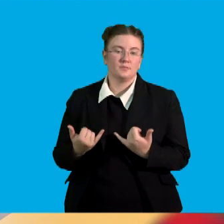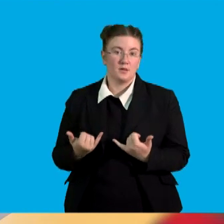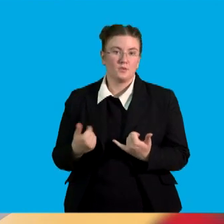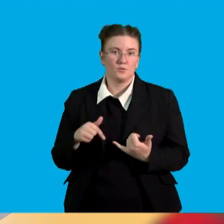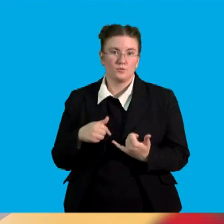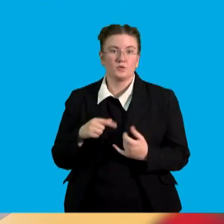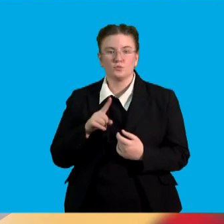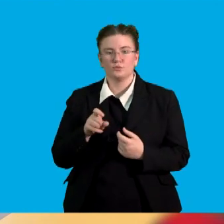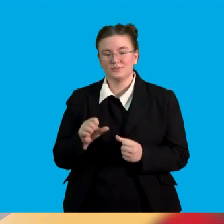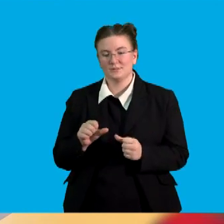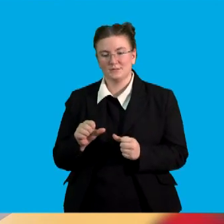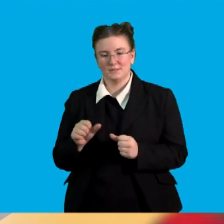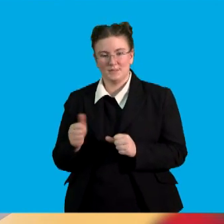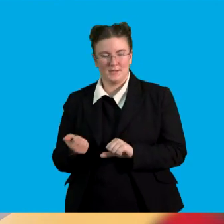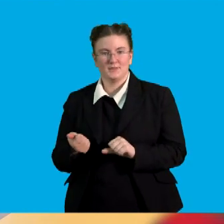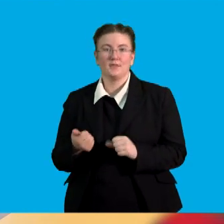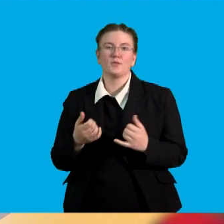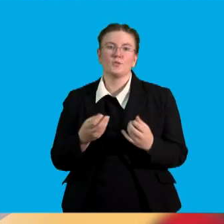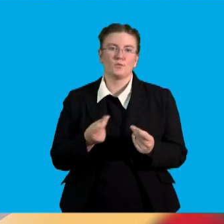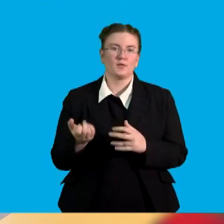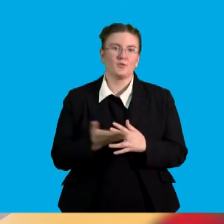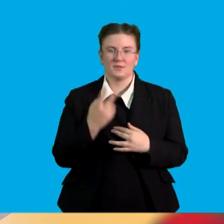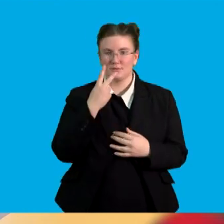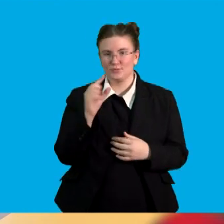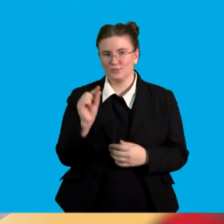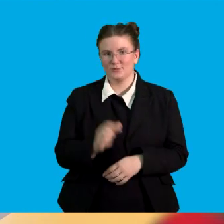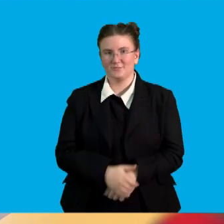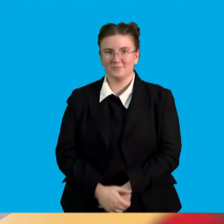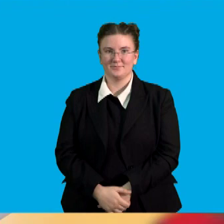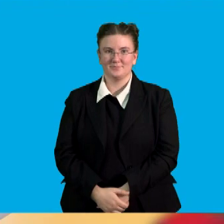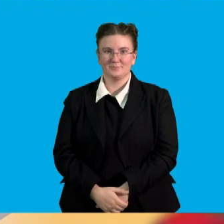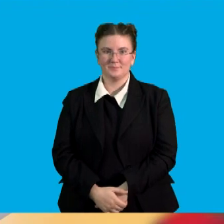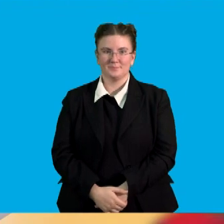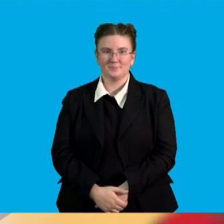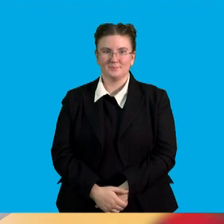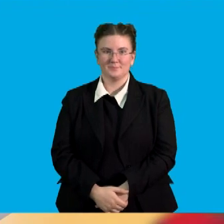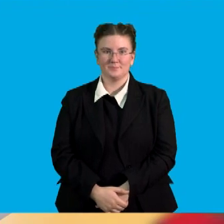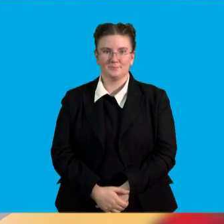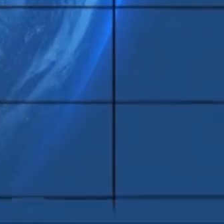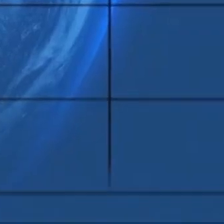So before we move on to our next question, let's just quickly go for an ad break and I'll see you just after this.